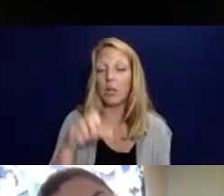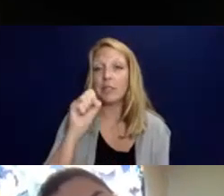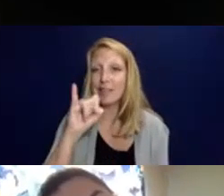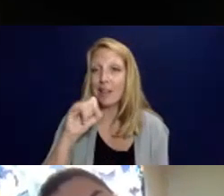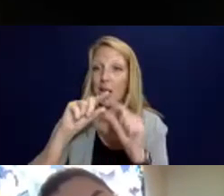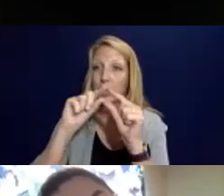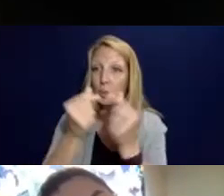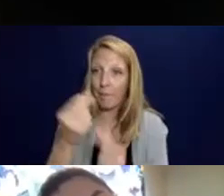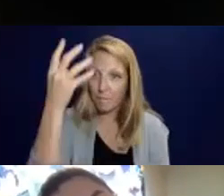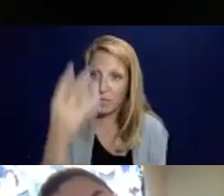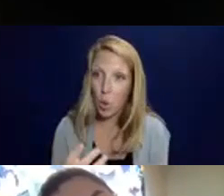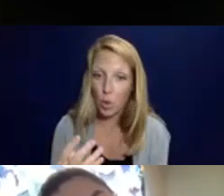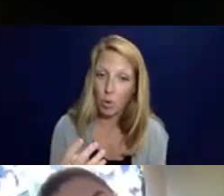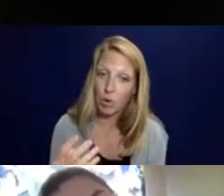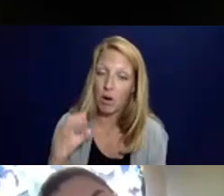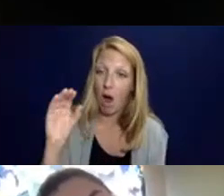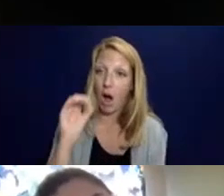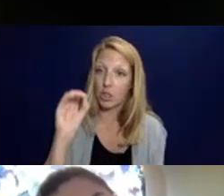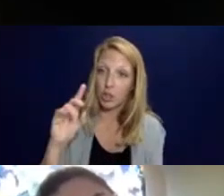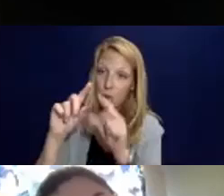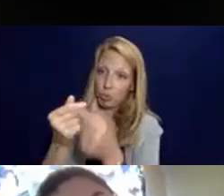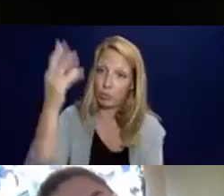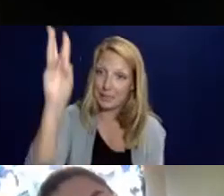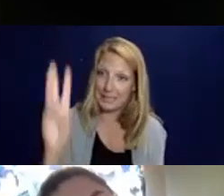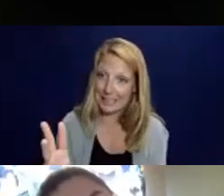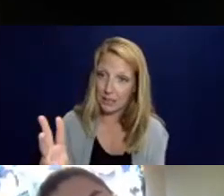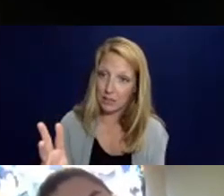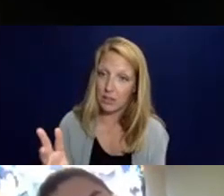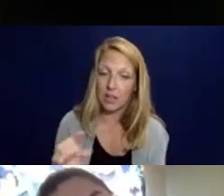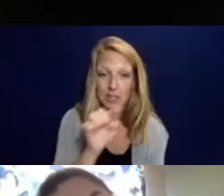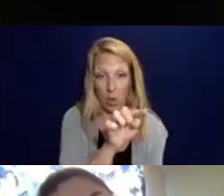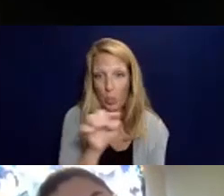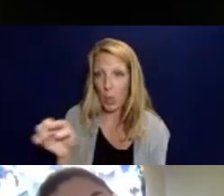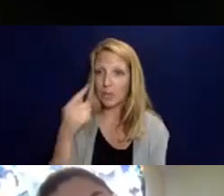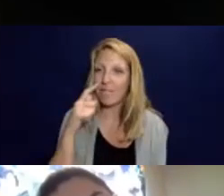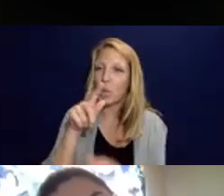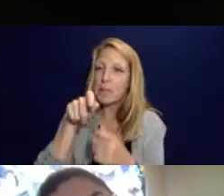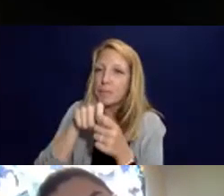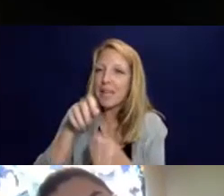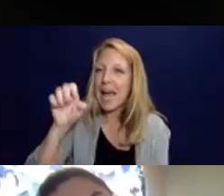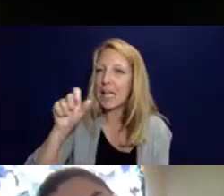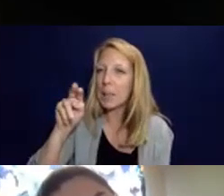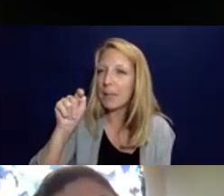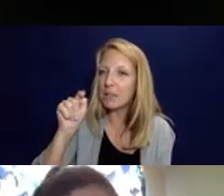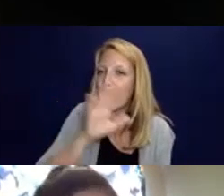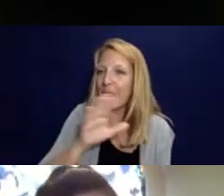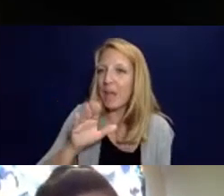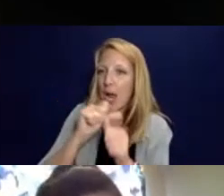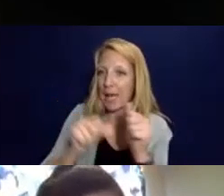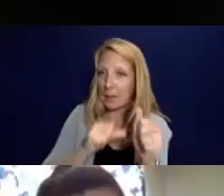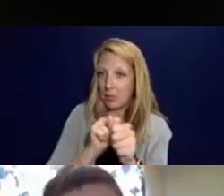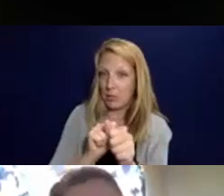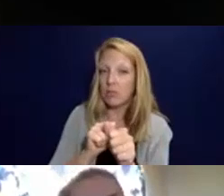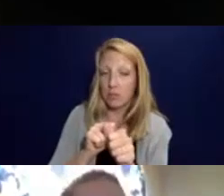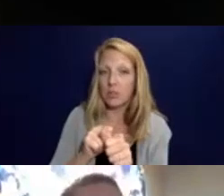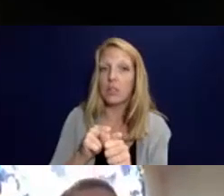oxygen, obviously group 6. So those are for the particular atoms. Now, with respect to the